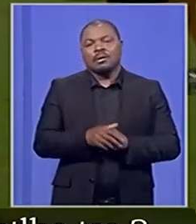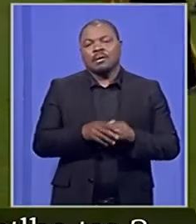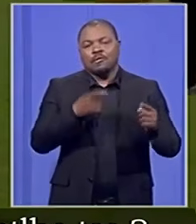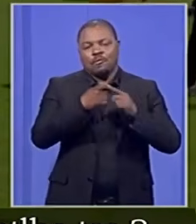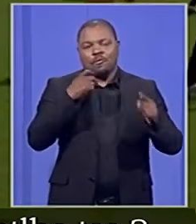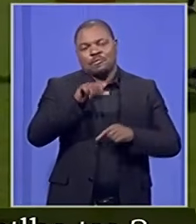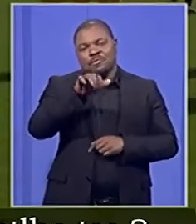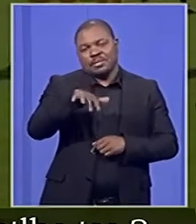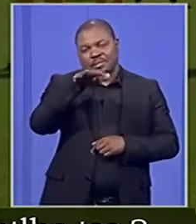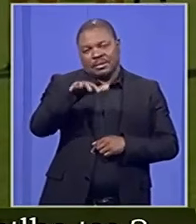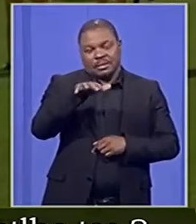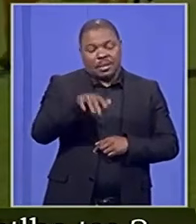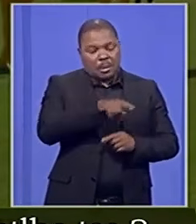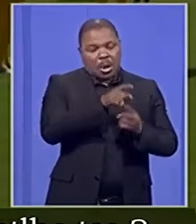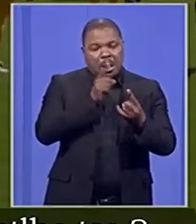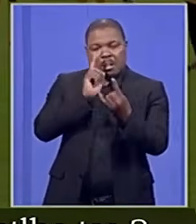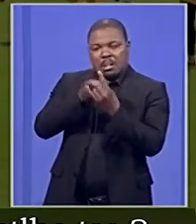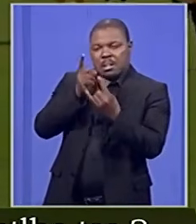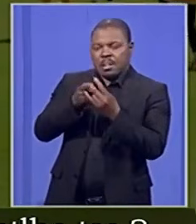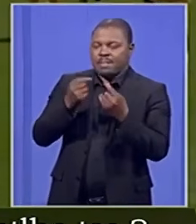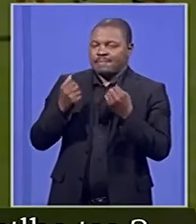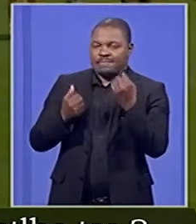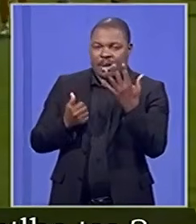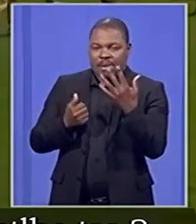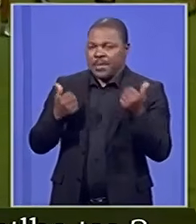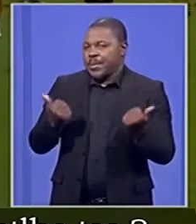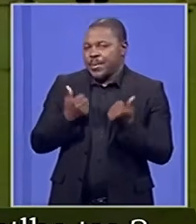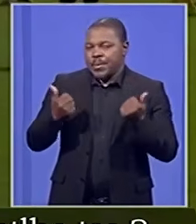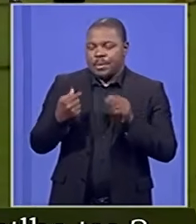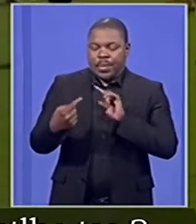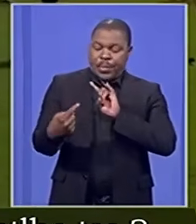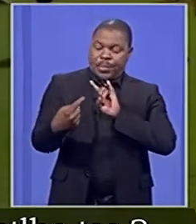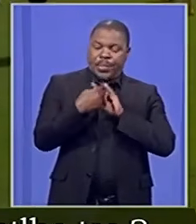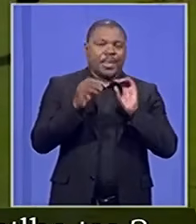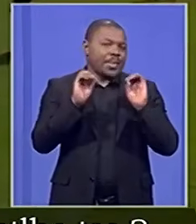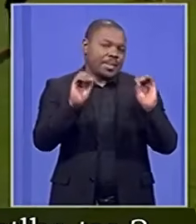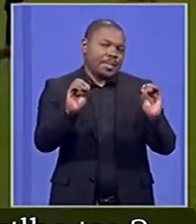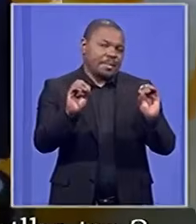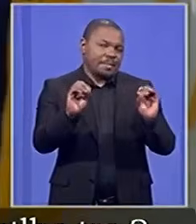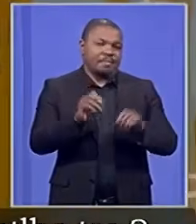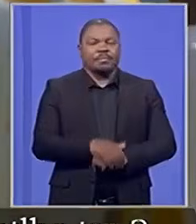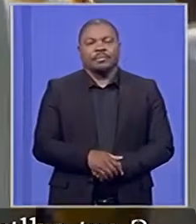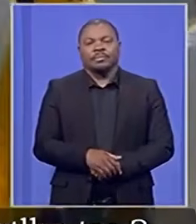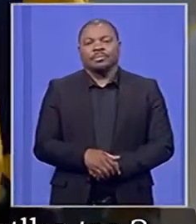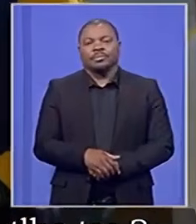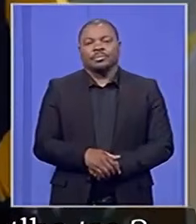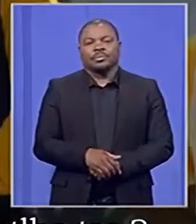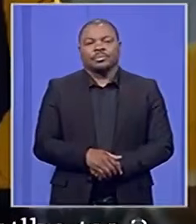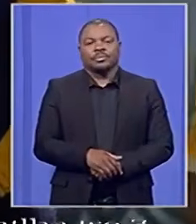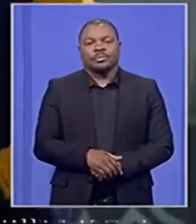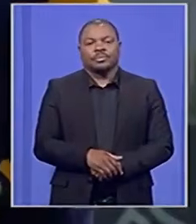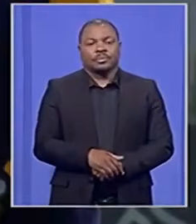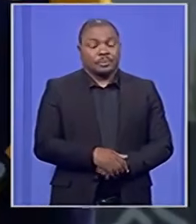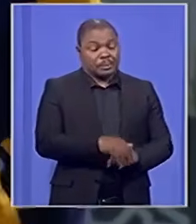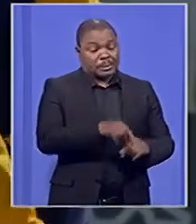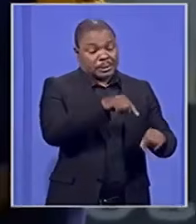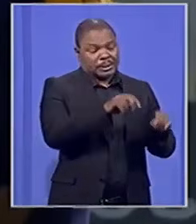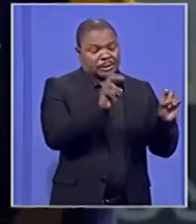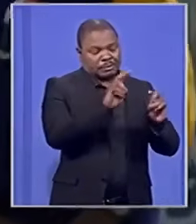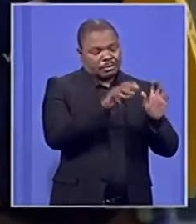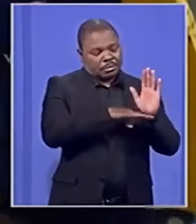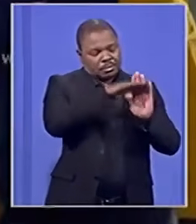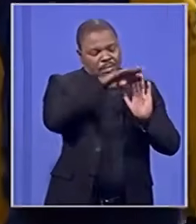15 mo ba hlabileng dintlha tse 5, mme ha ba so hlajuwe le ha e ka ba ntlha e le nngwe. Ba dutse boemong ba boraro